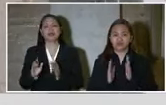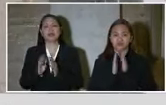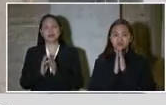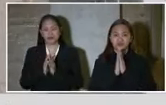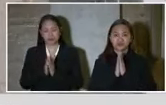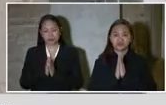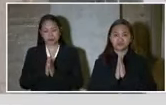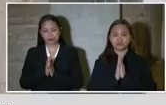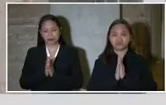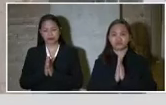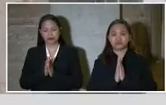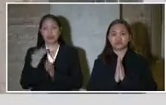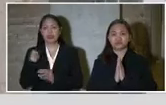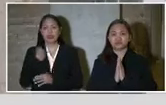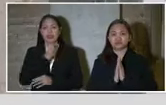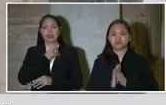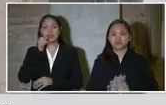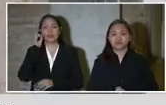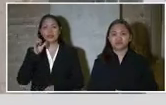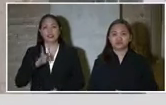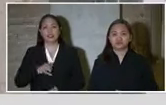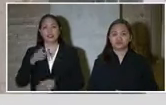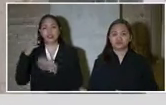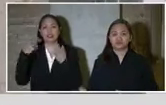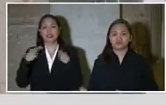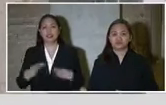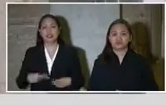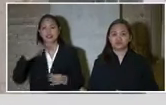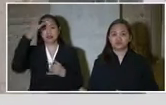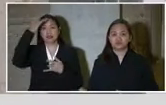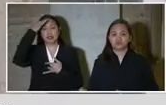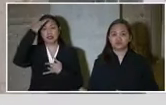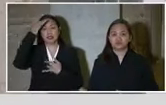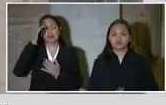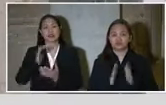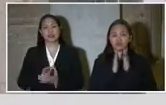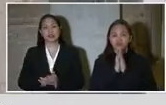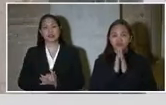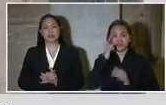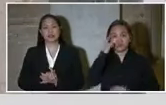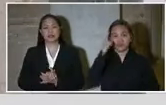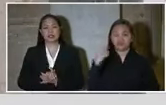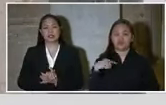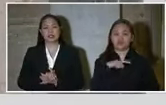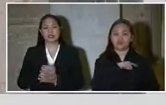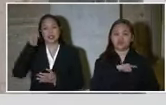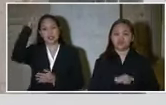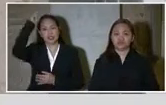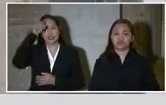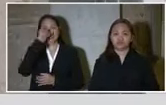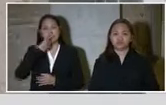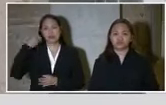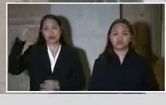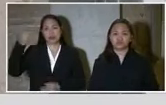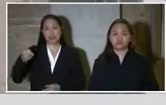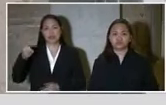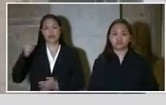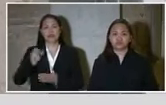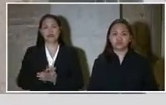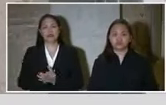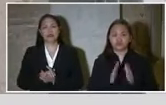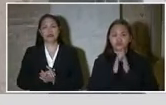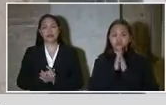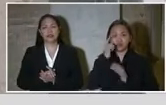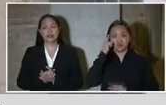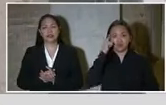Amen. Our Lady, health of the sick, pray for us. Saint Joseph, pray for